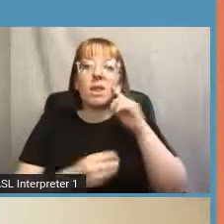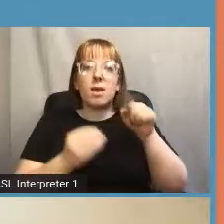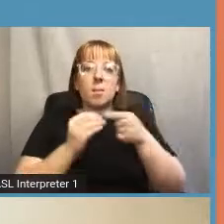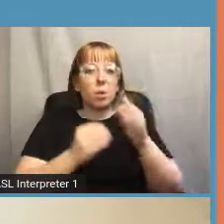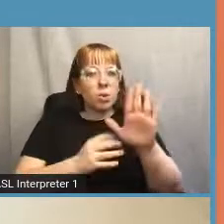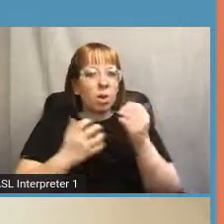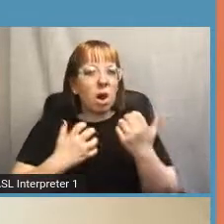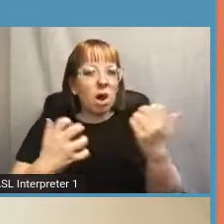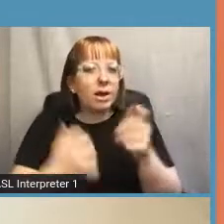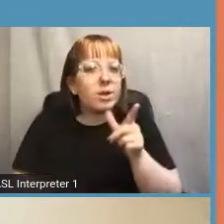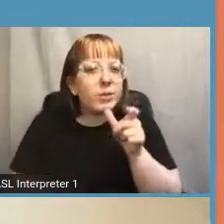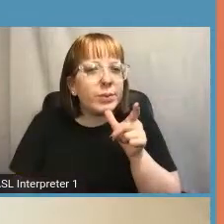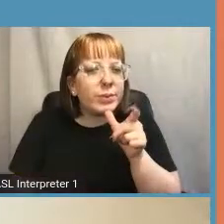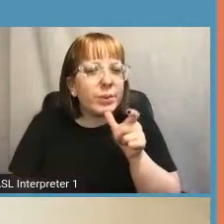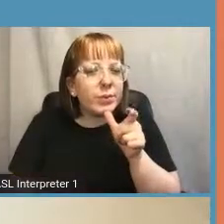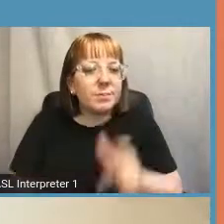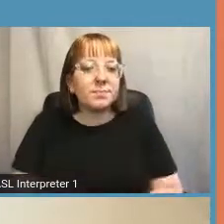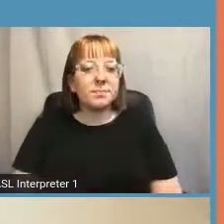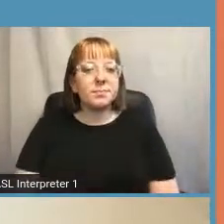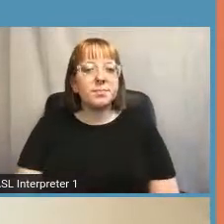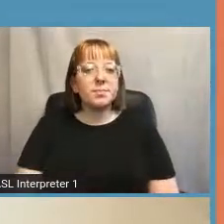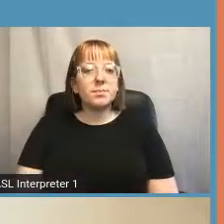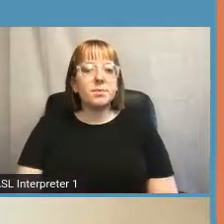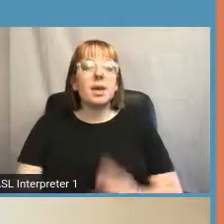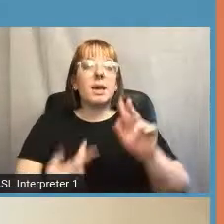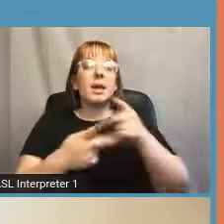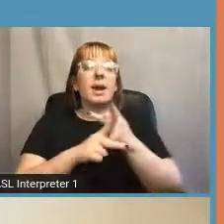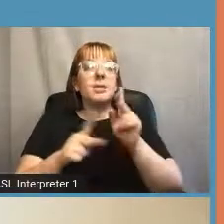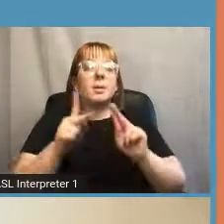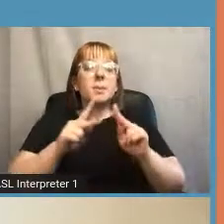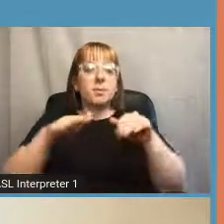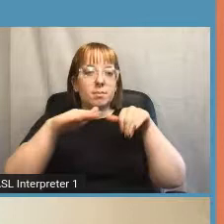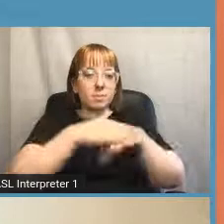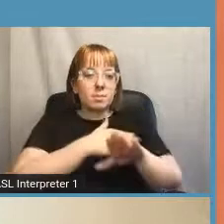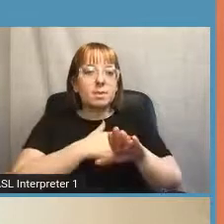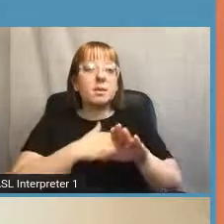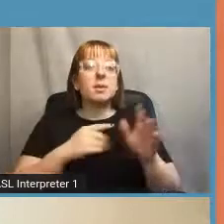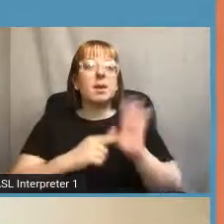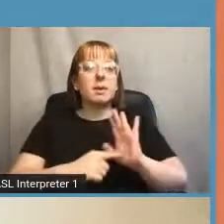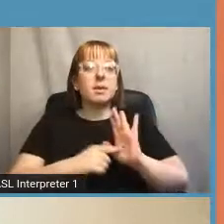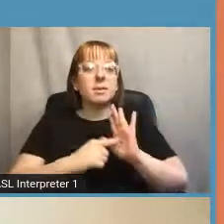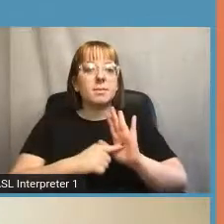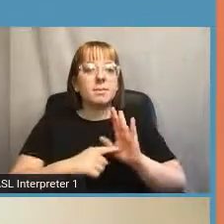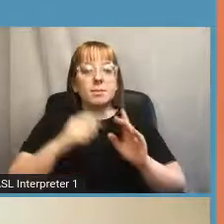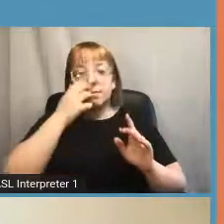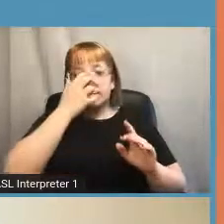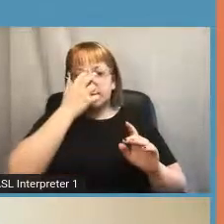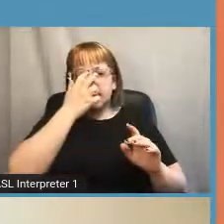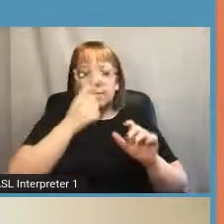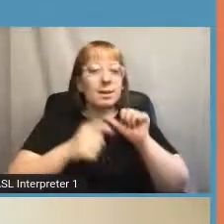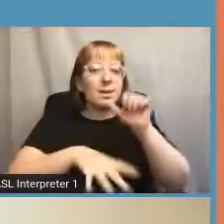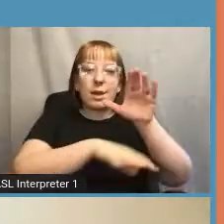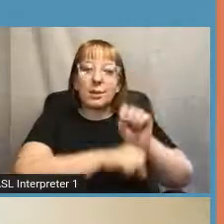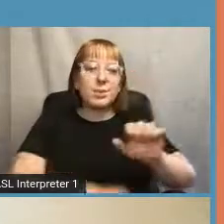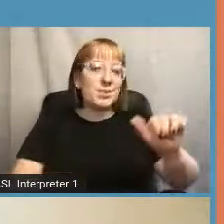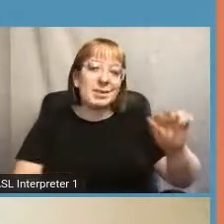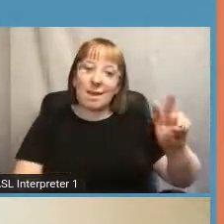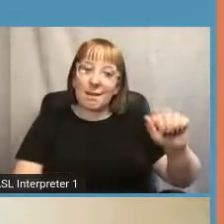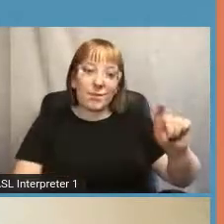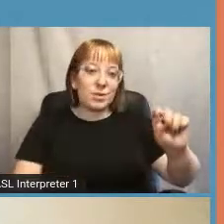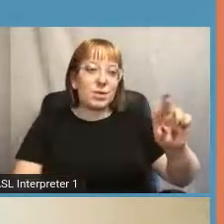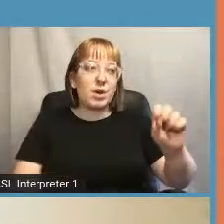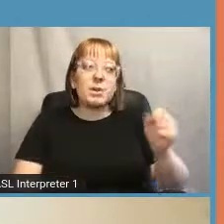is. If the kind of people going into the exhibition space are not really going to be are not used to avatars and things like